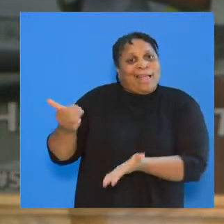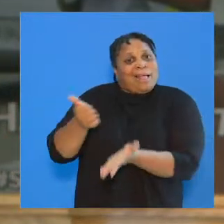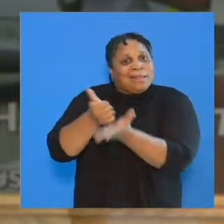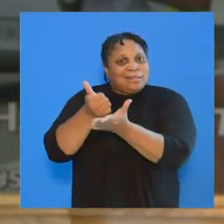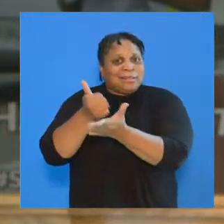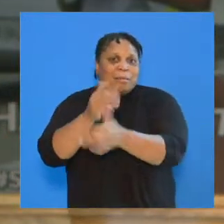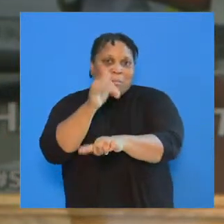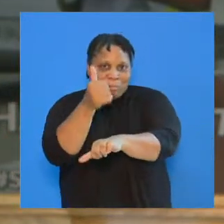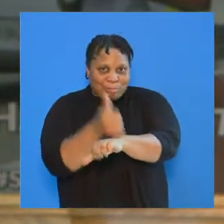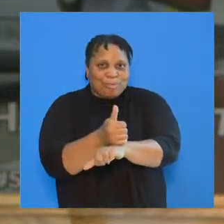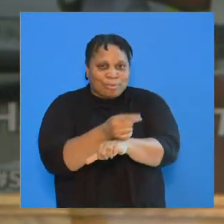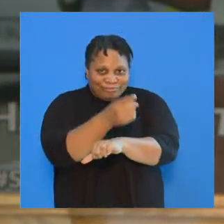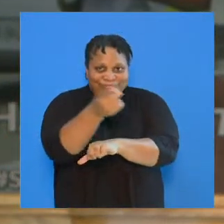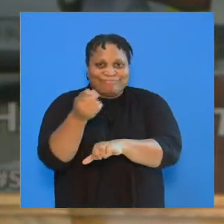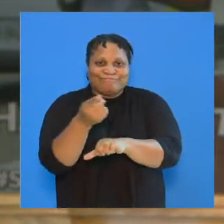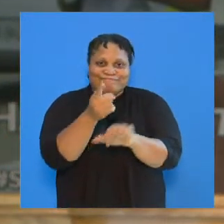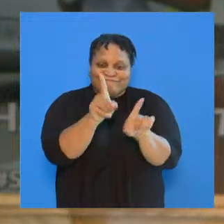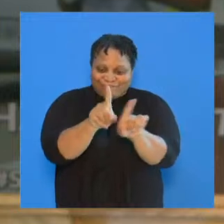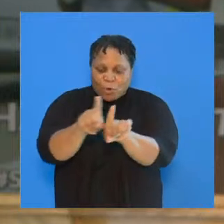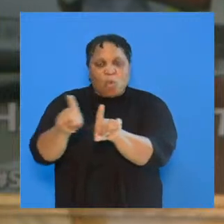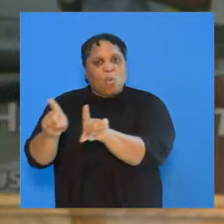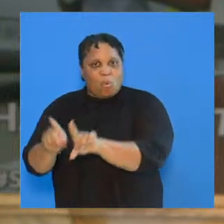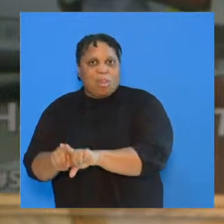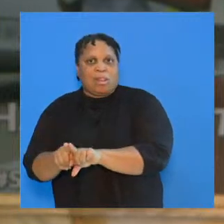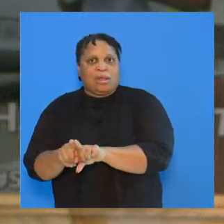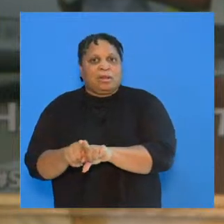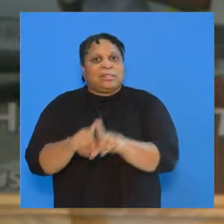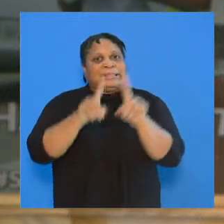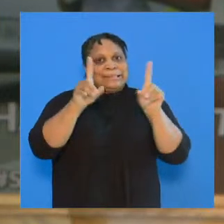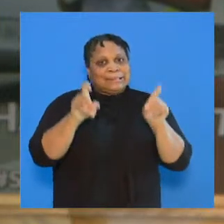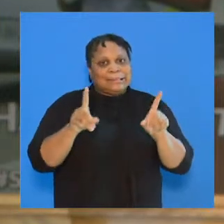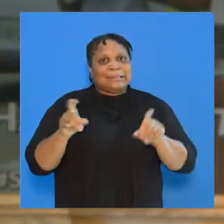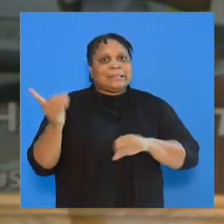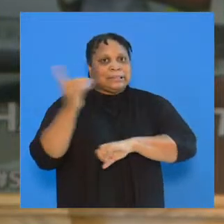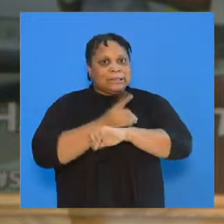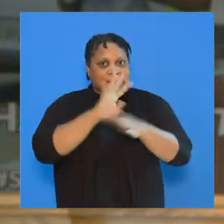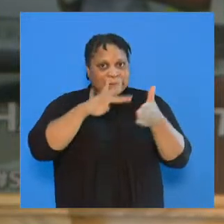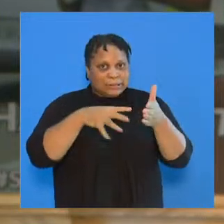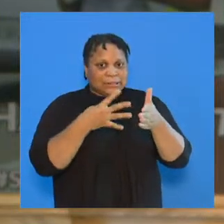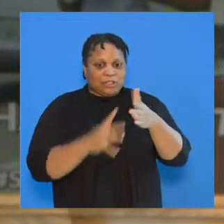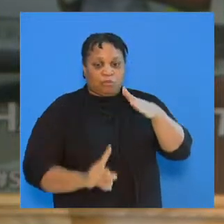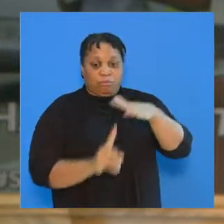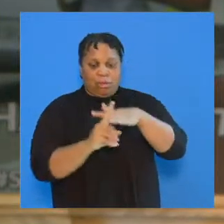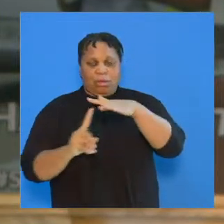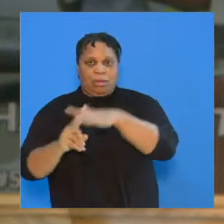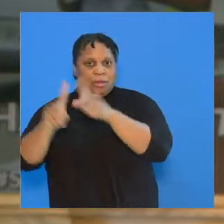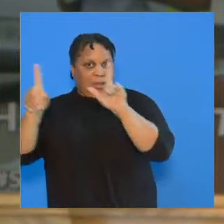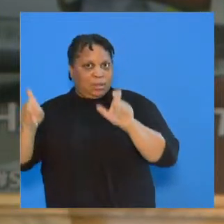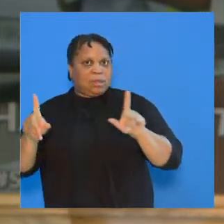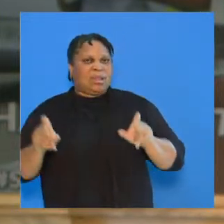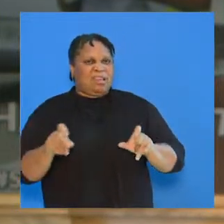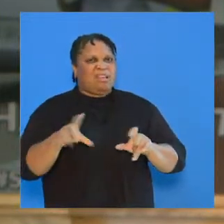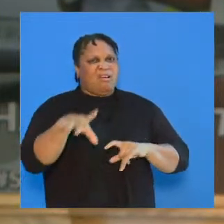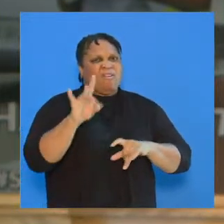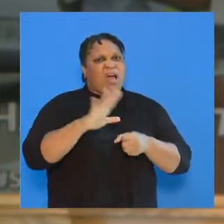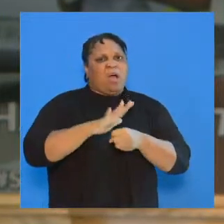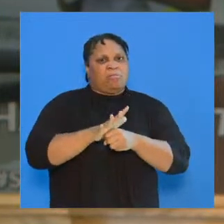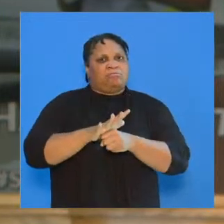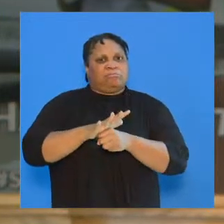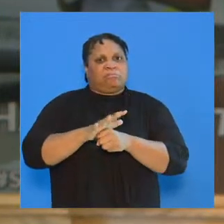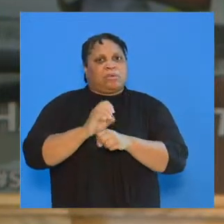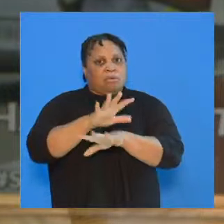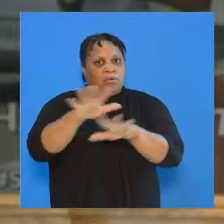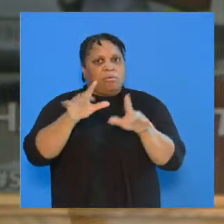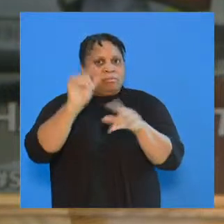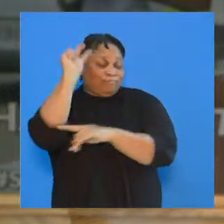an appointment for you accordingly. All of our testing dates and the schedule for the pop-up testing, again, can be found at our website,